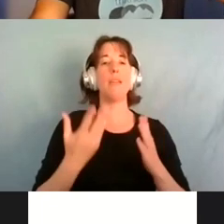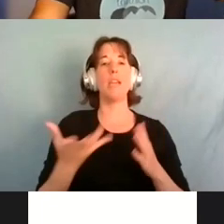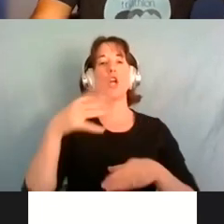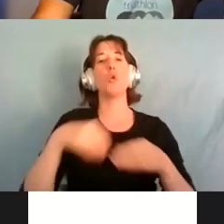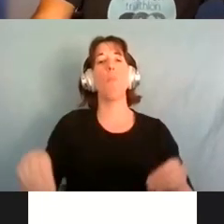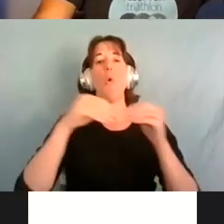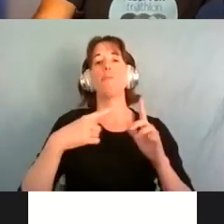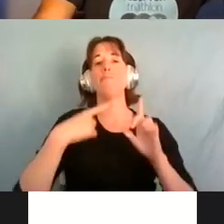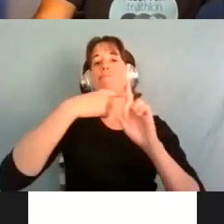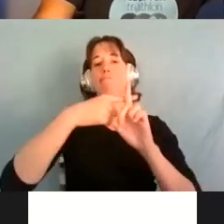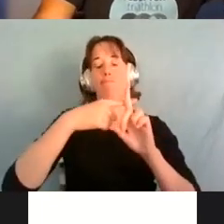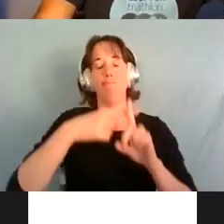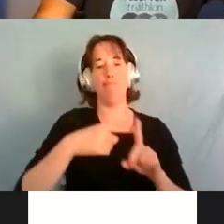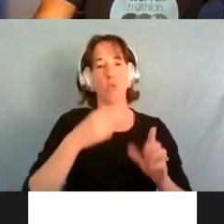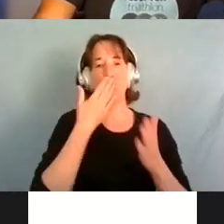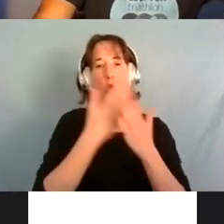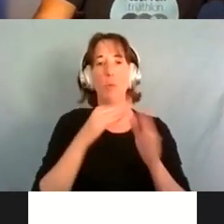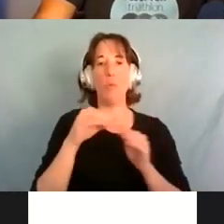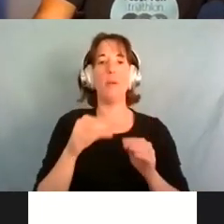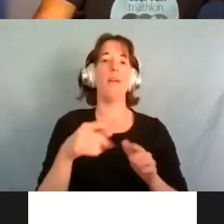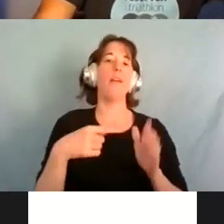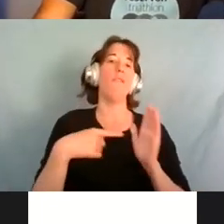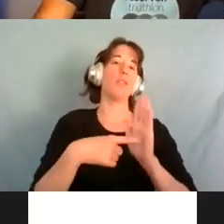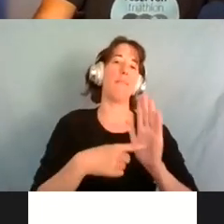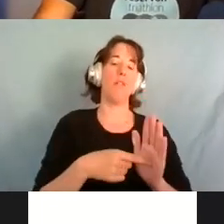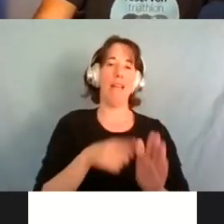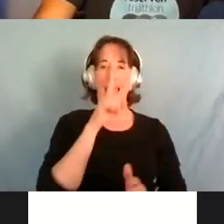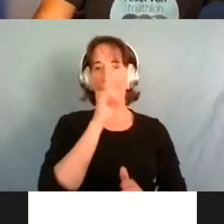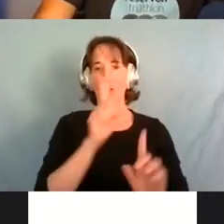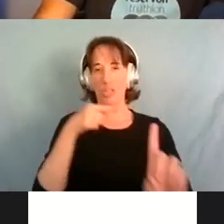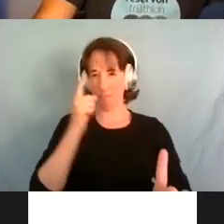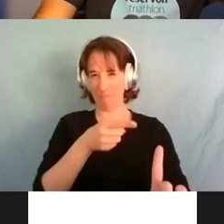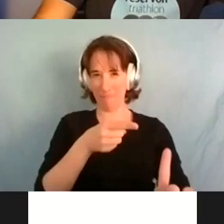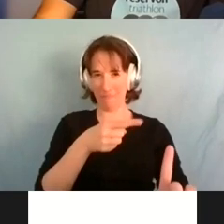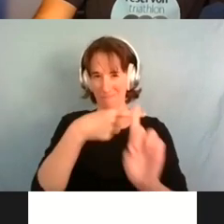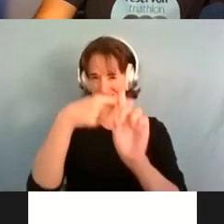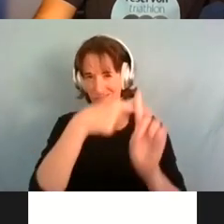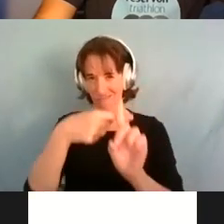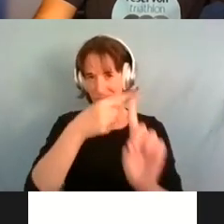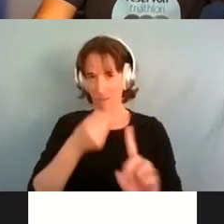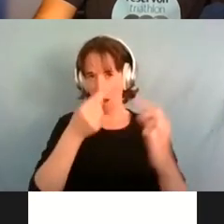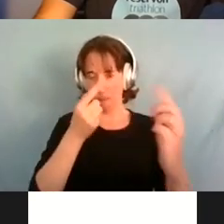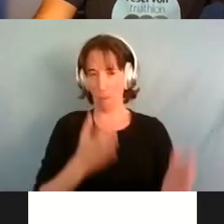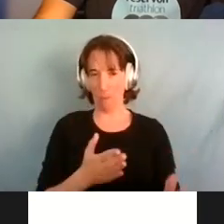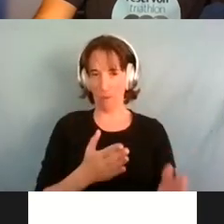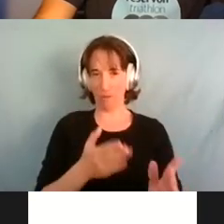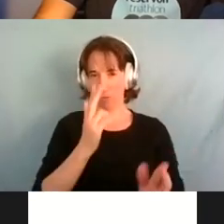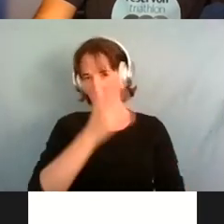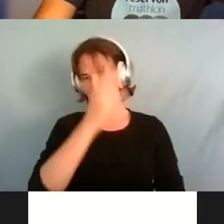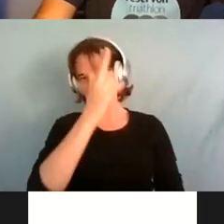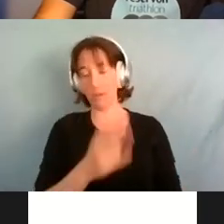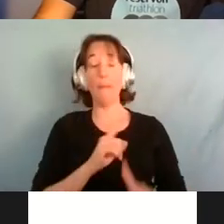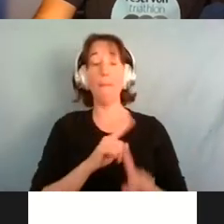opponent. But that also brings up that very first question you raised in the beginning of the